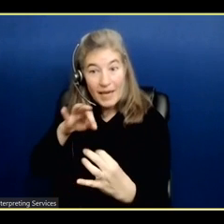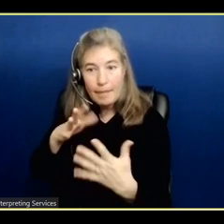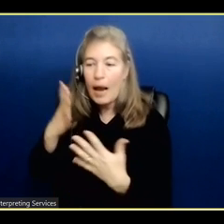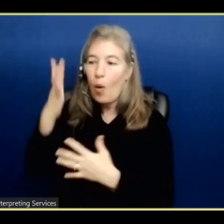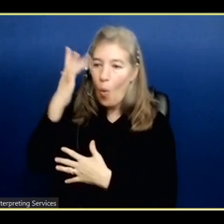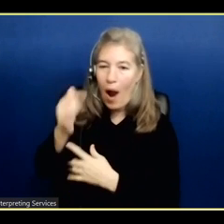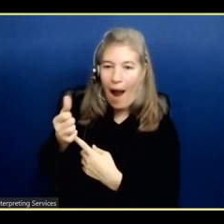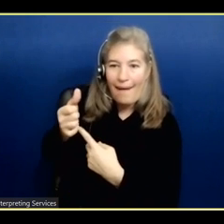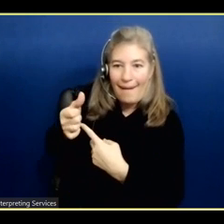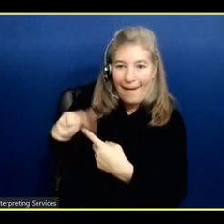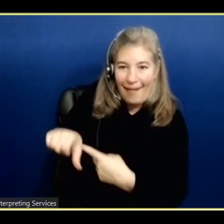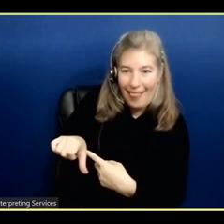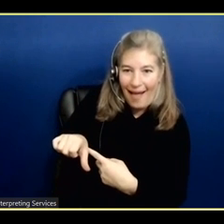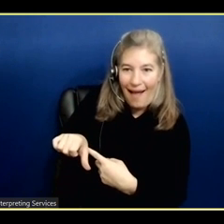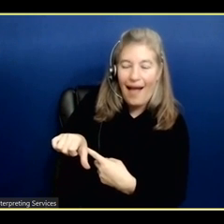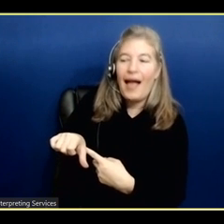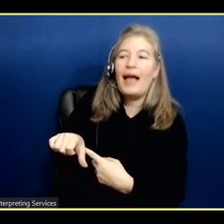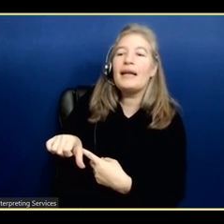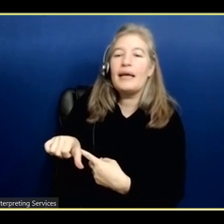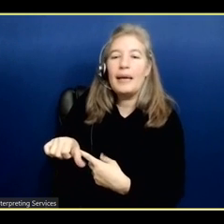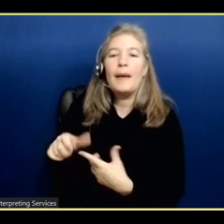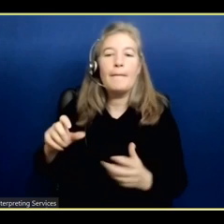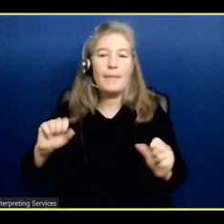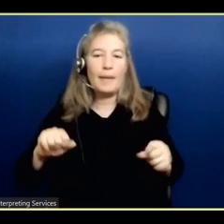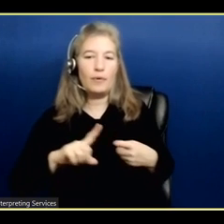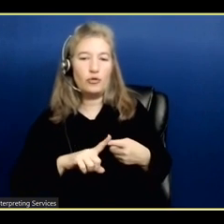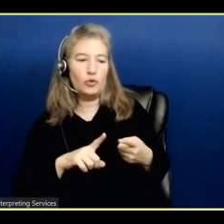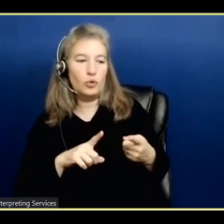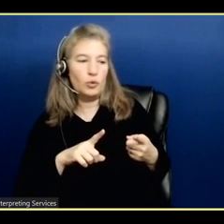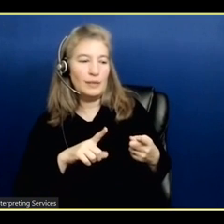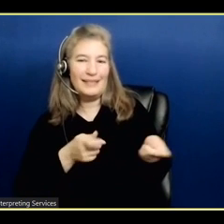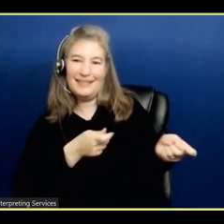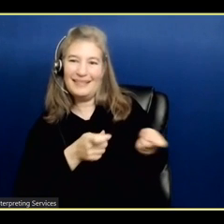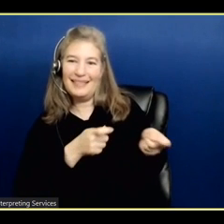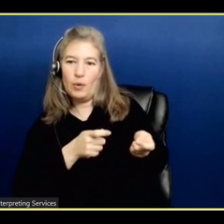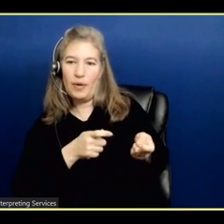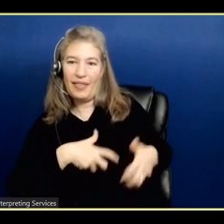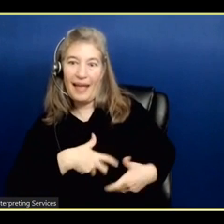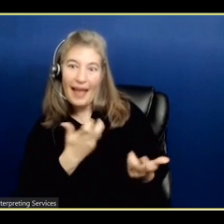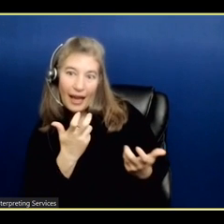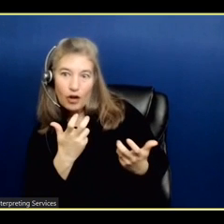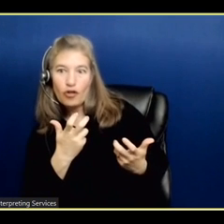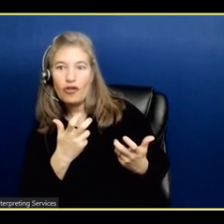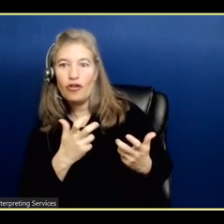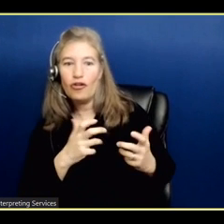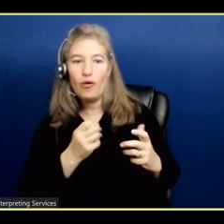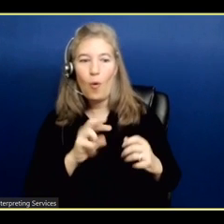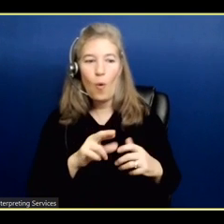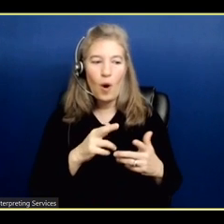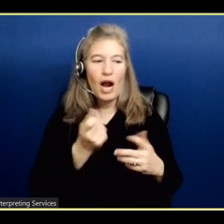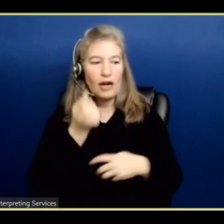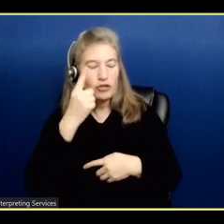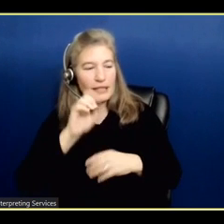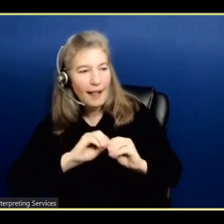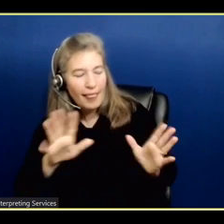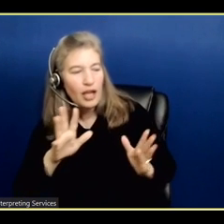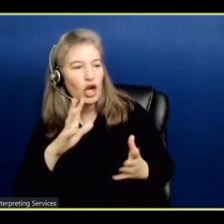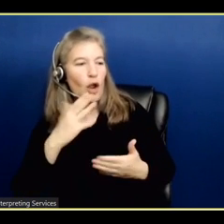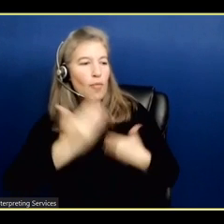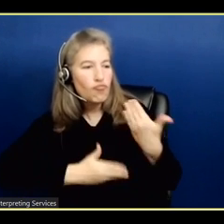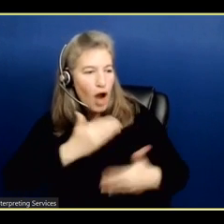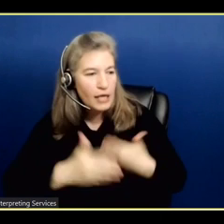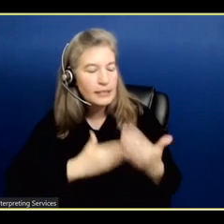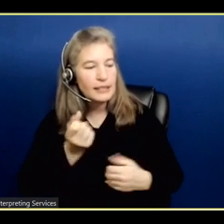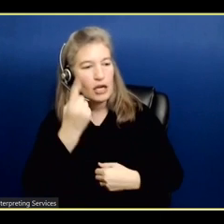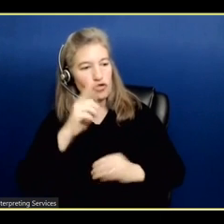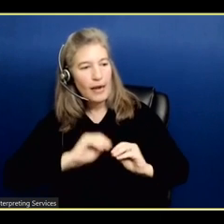can mitigate certain anger that they may feel. It will let them know that there was a clear, specific process and a specific reason. And